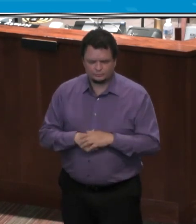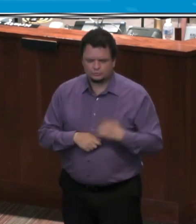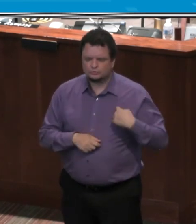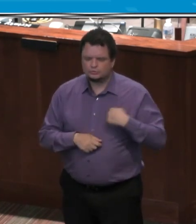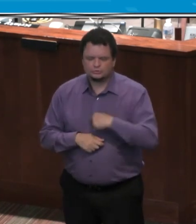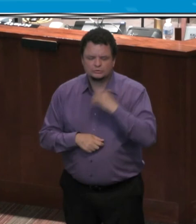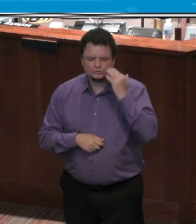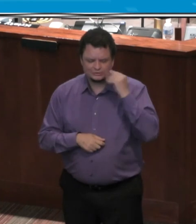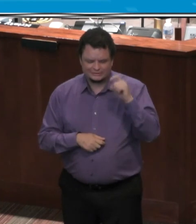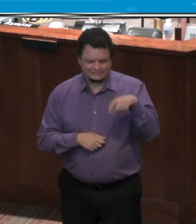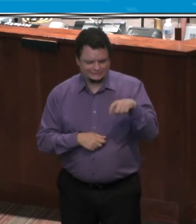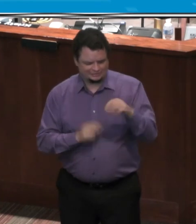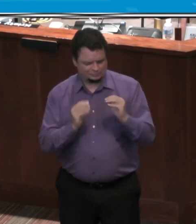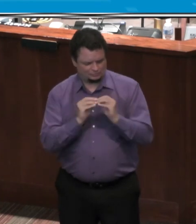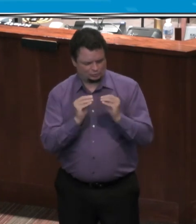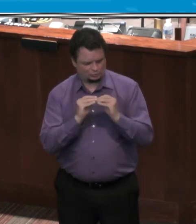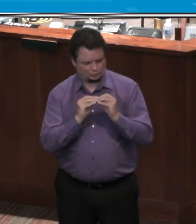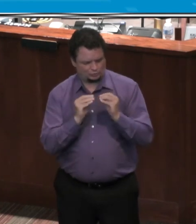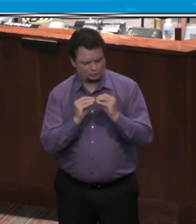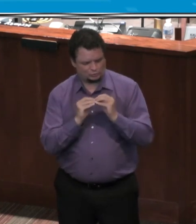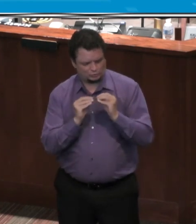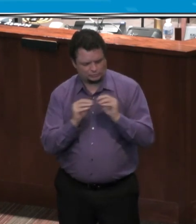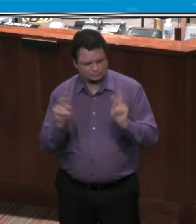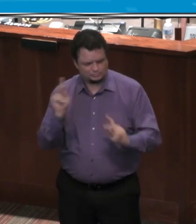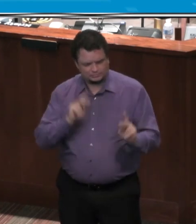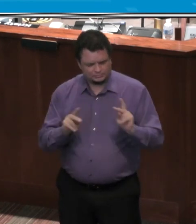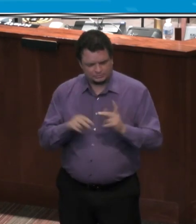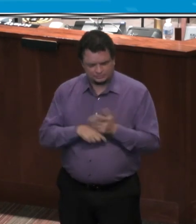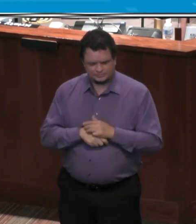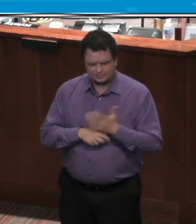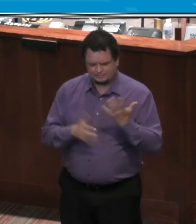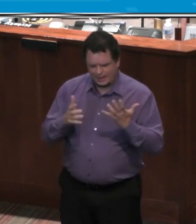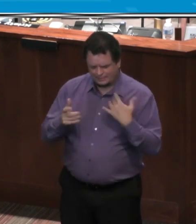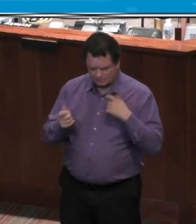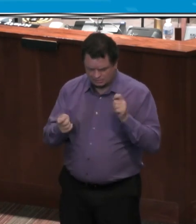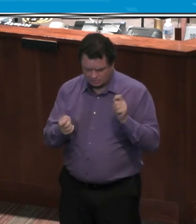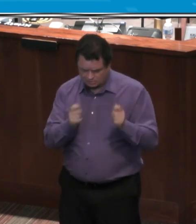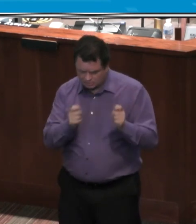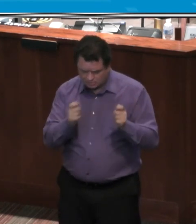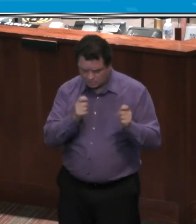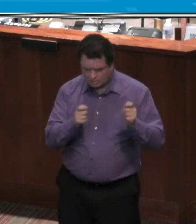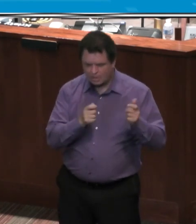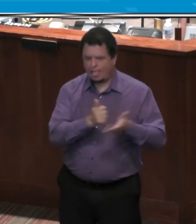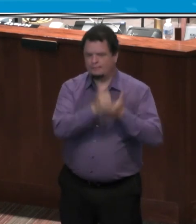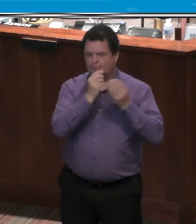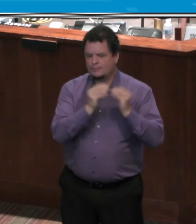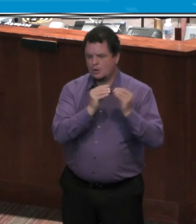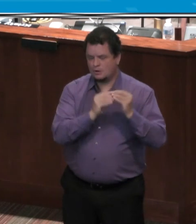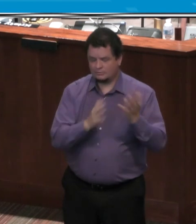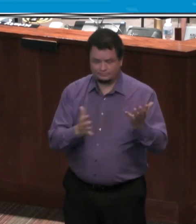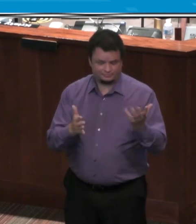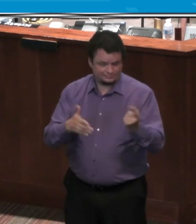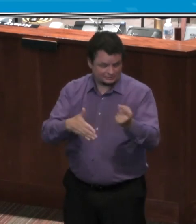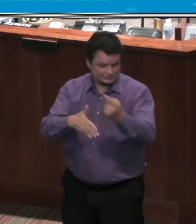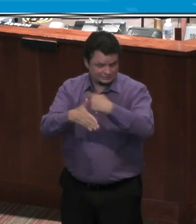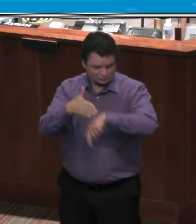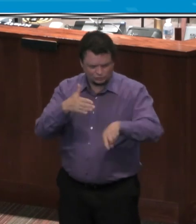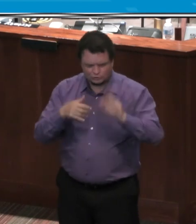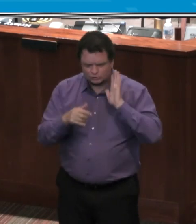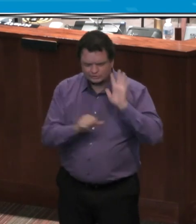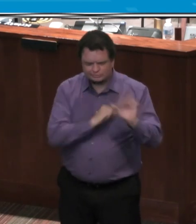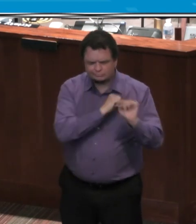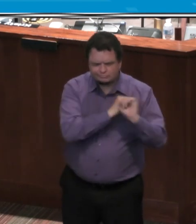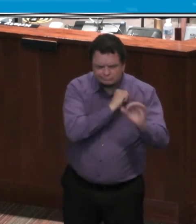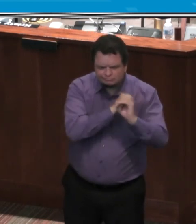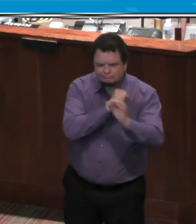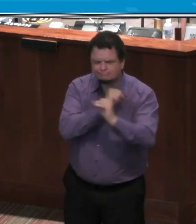changes probably, I would say next week, but we would want to communicate that heavily to the community so that they know when they're able to access. And